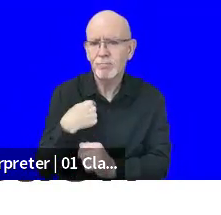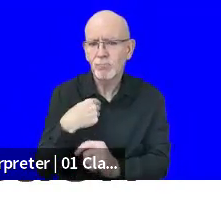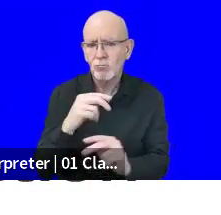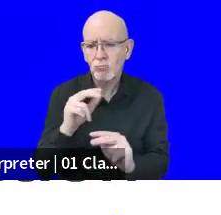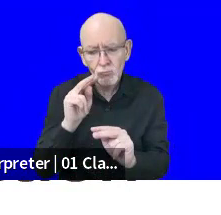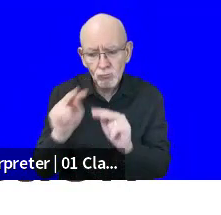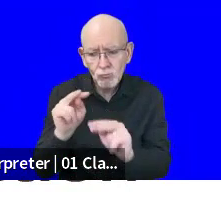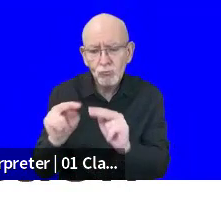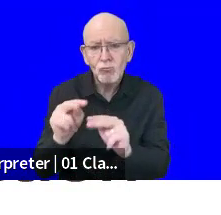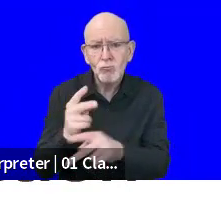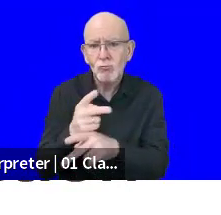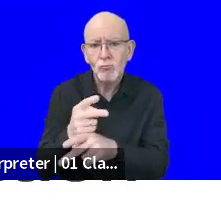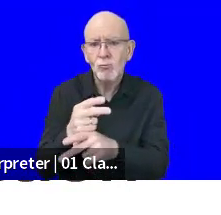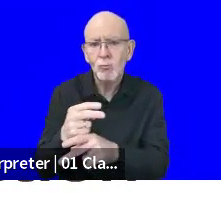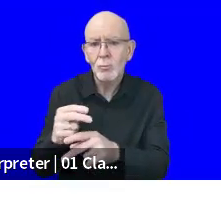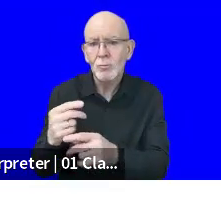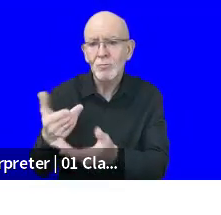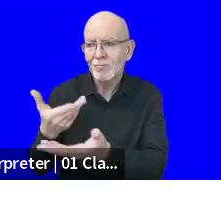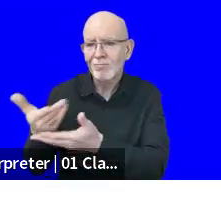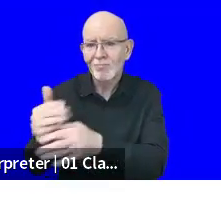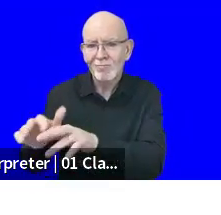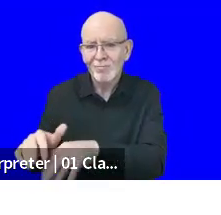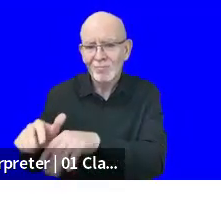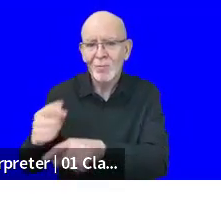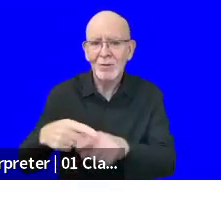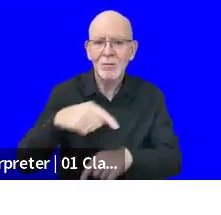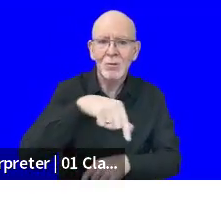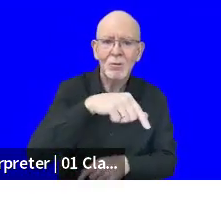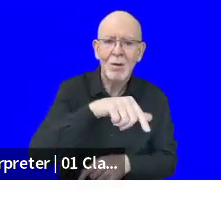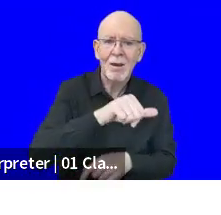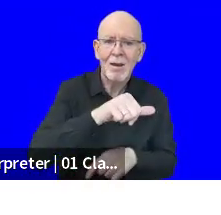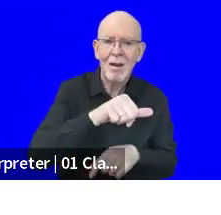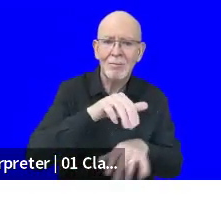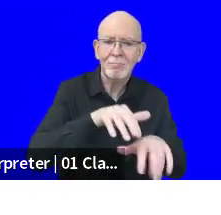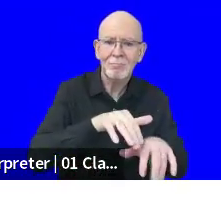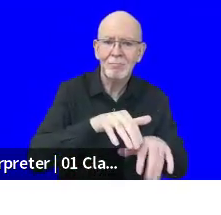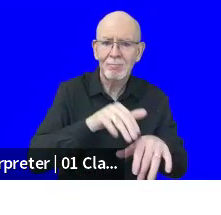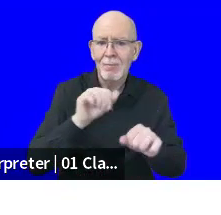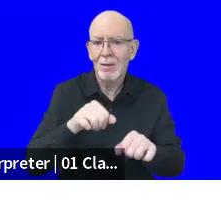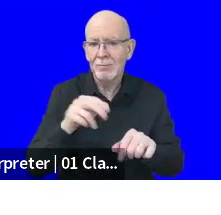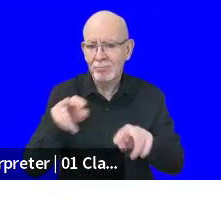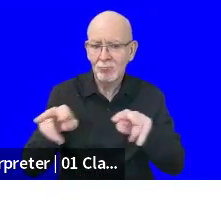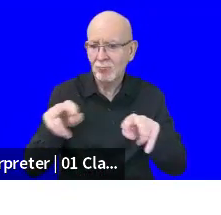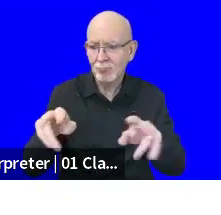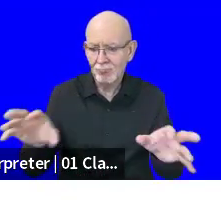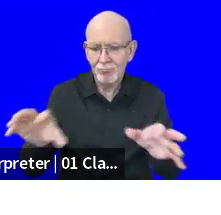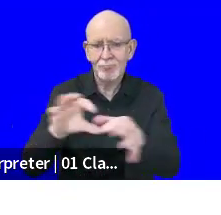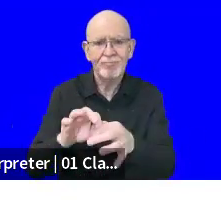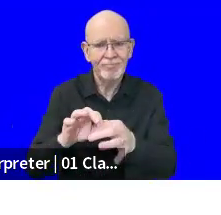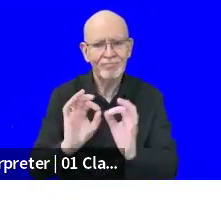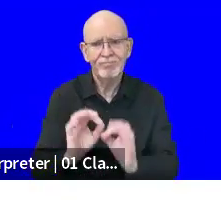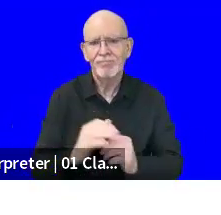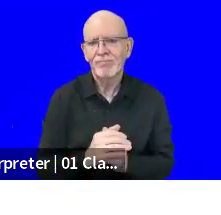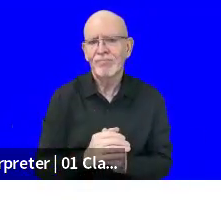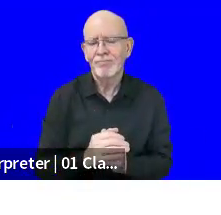some of those questions live. So who are our speakers? They are actually some of the